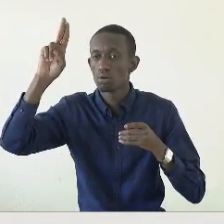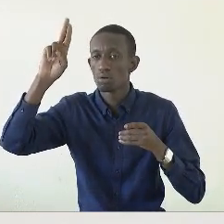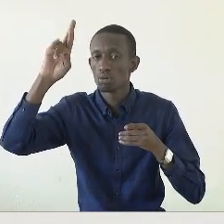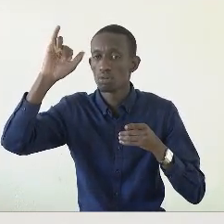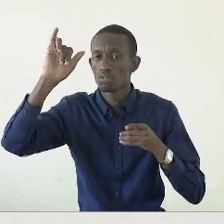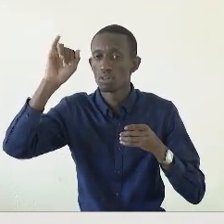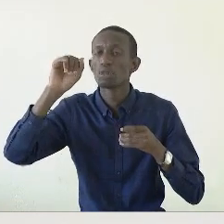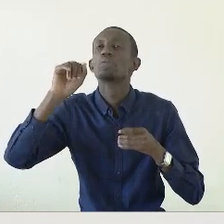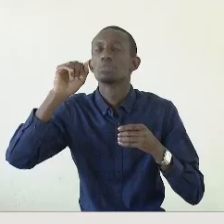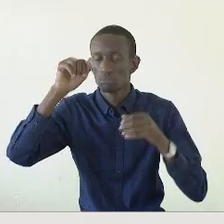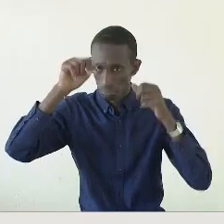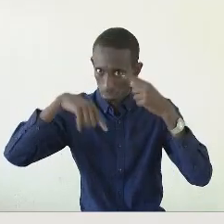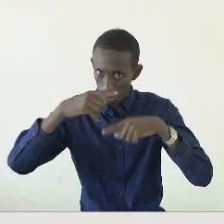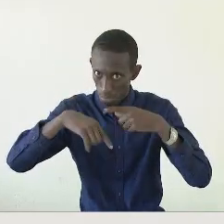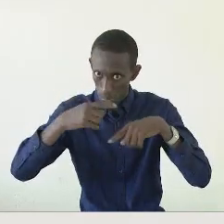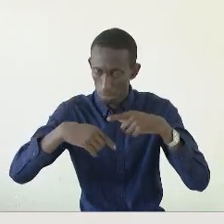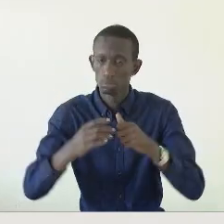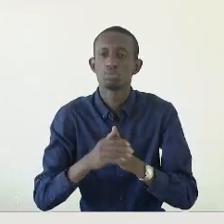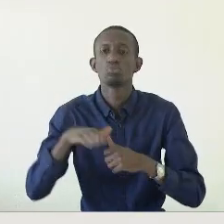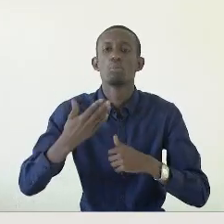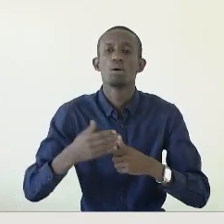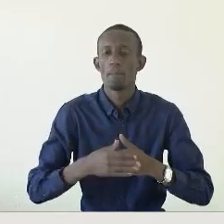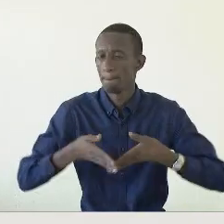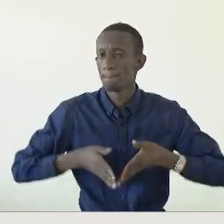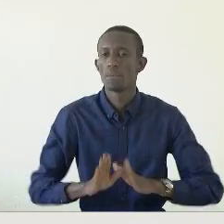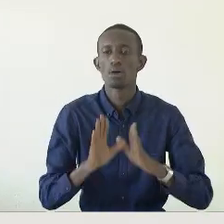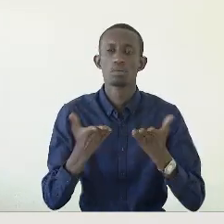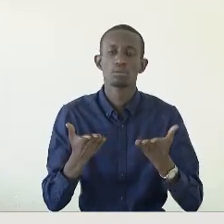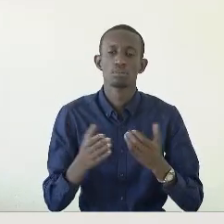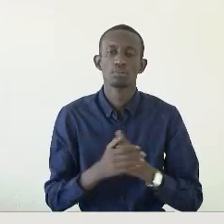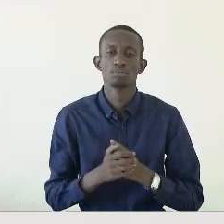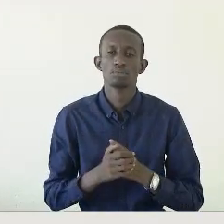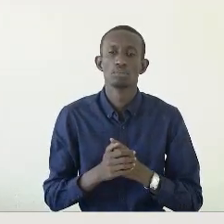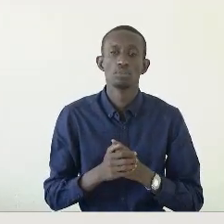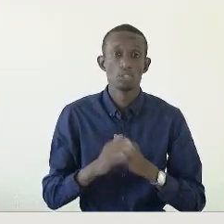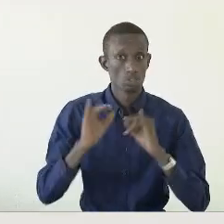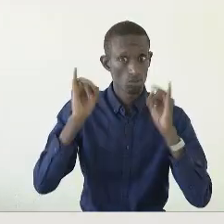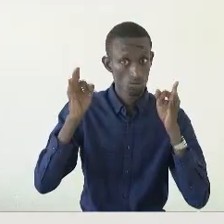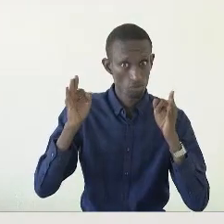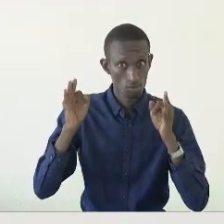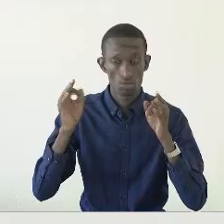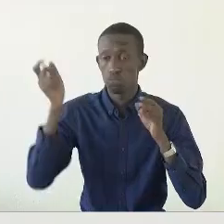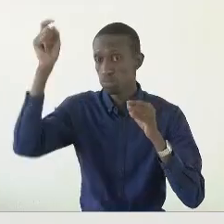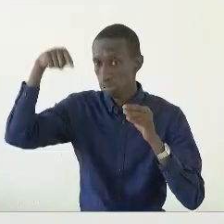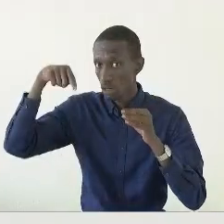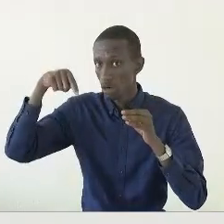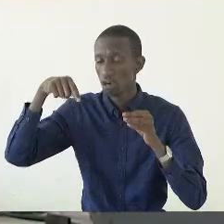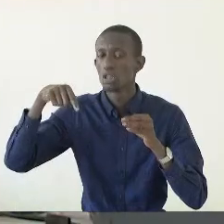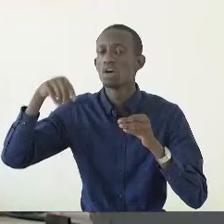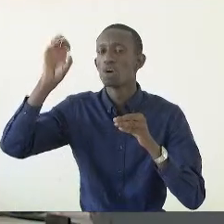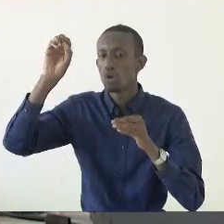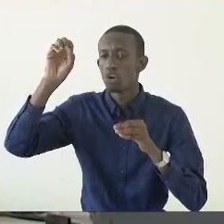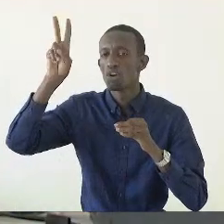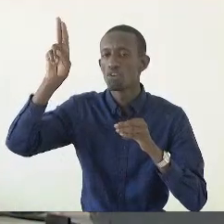the process of fertilization will take place. And when it takes place, the ovary will turn into a fruit,